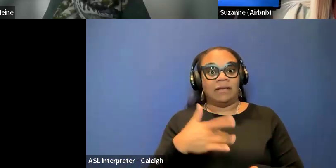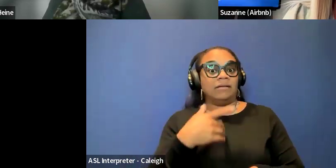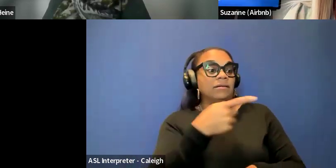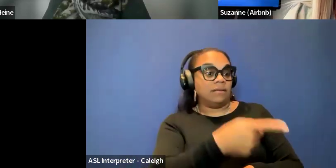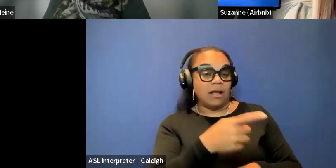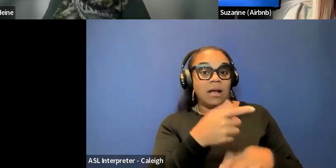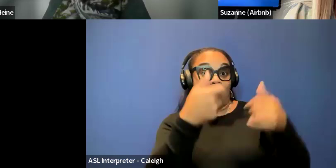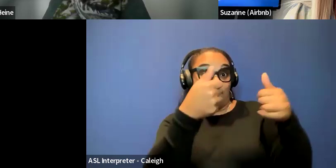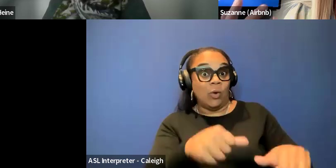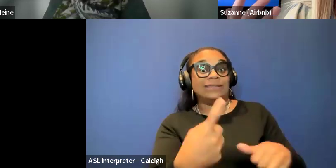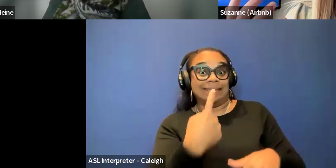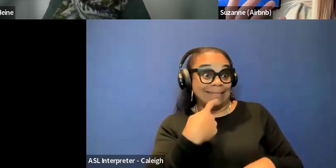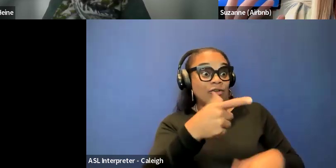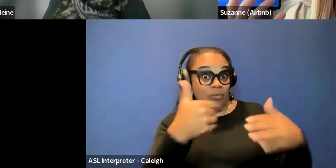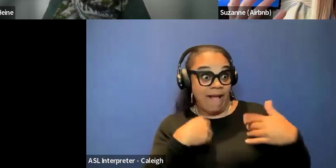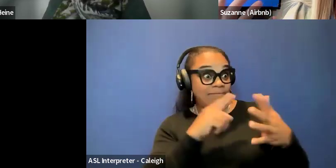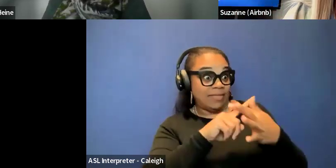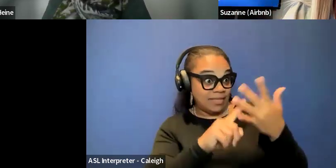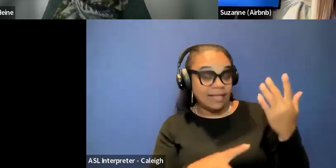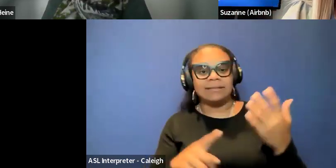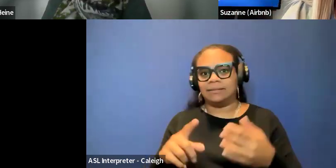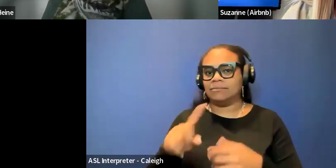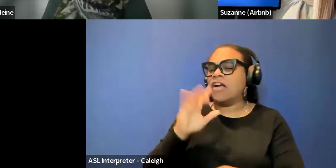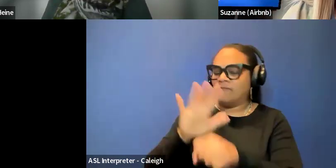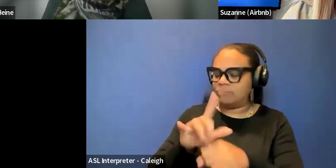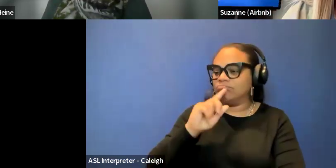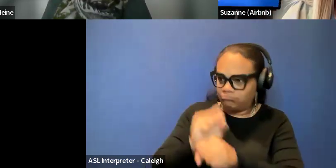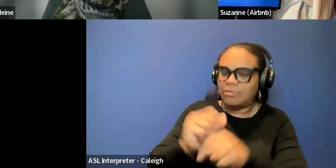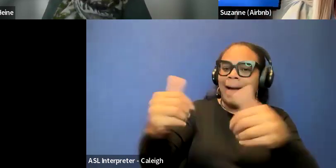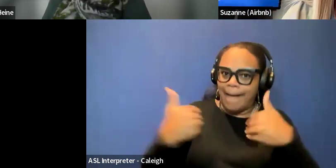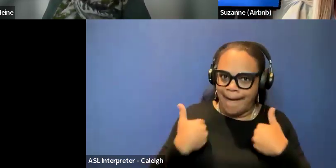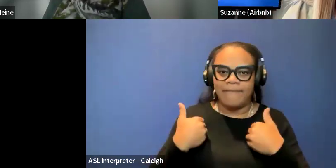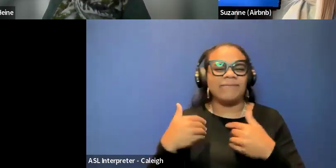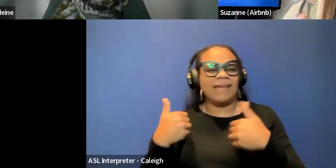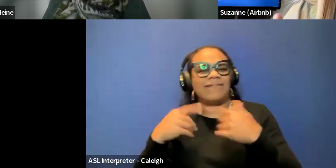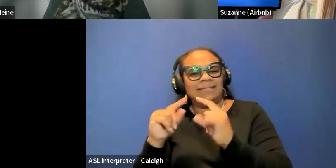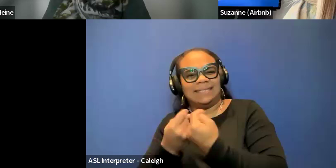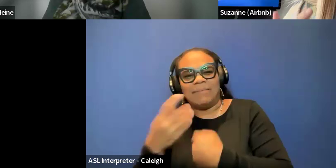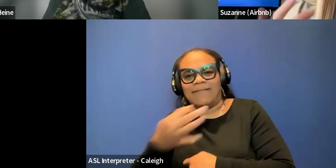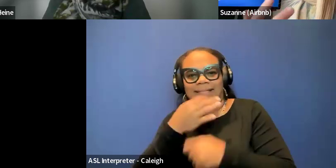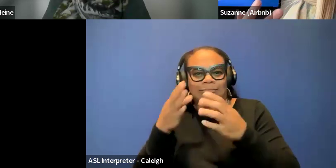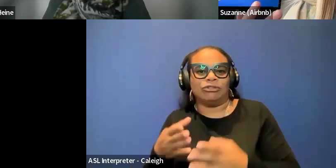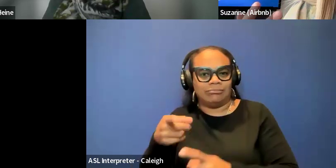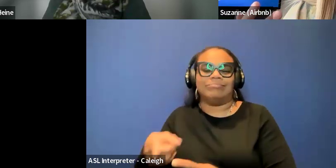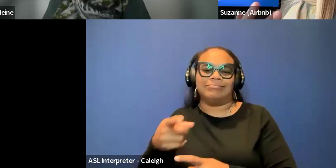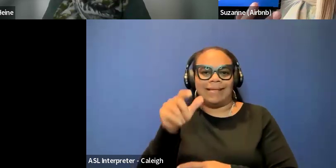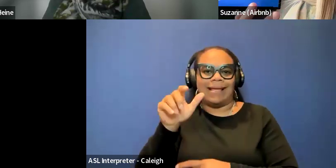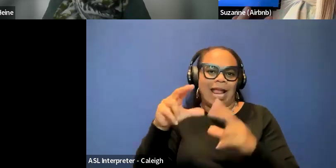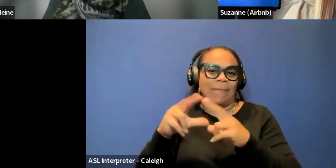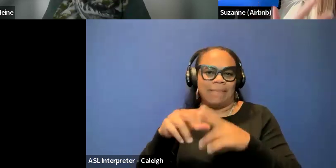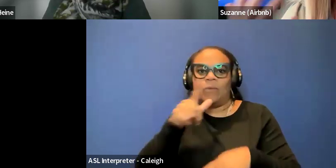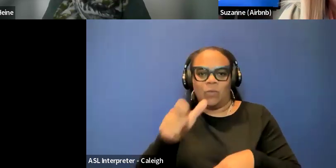their listing have actually been verified and they've been reviewed by a team of experts at Airbnb. So this process